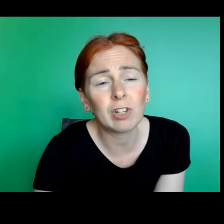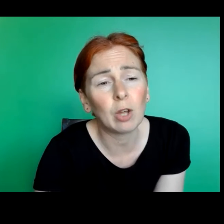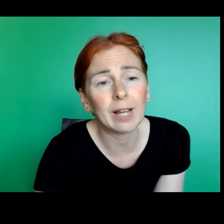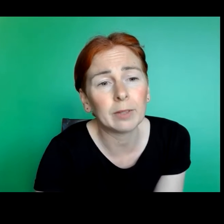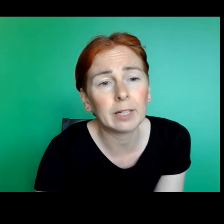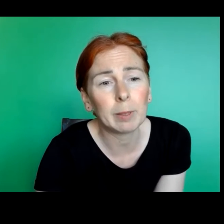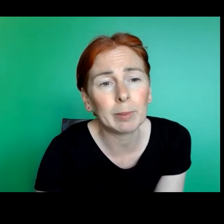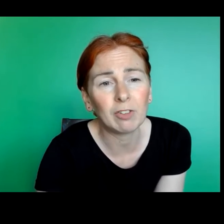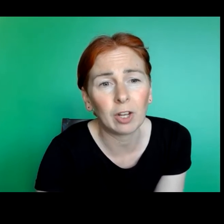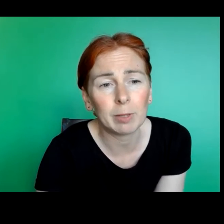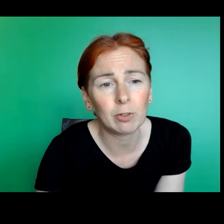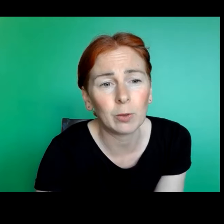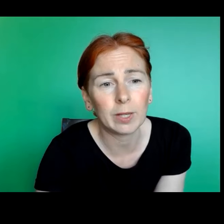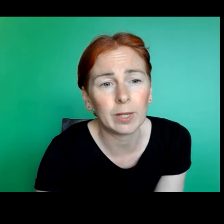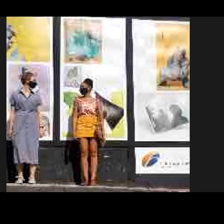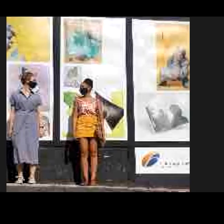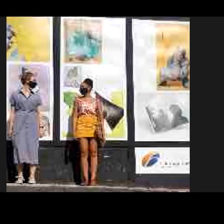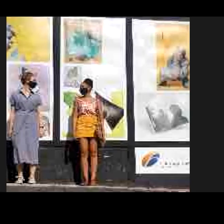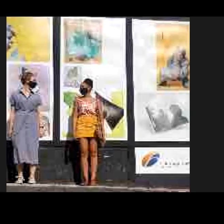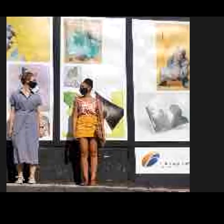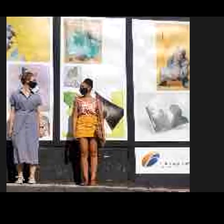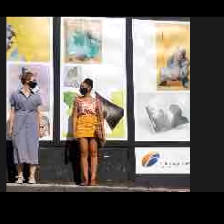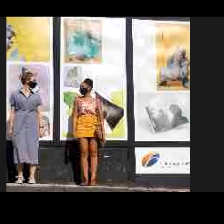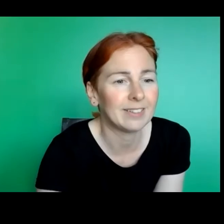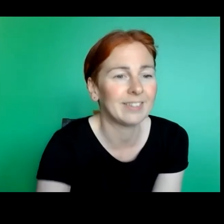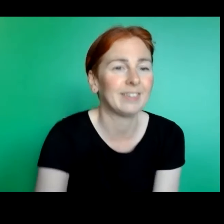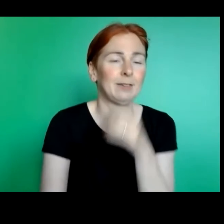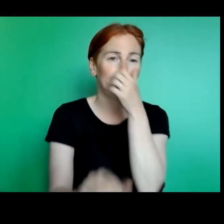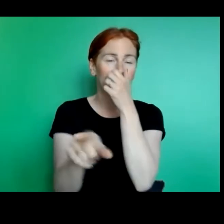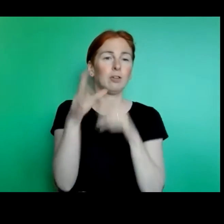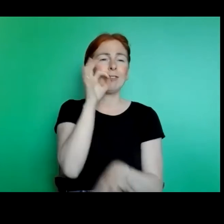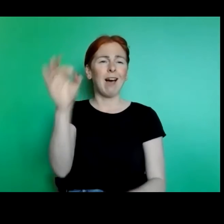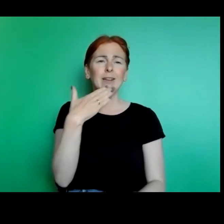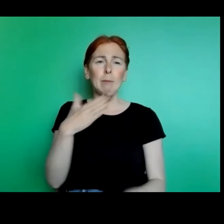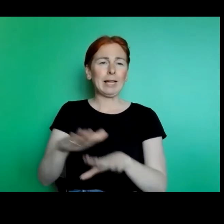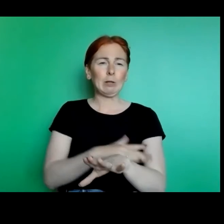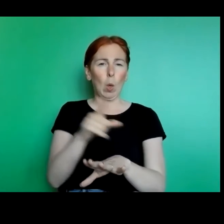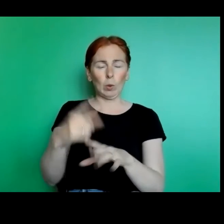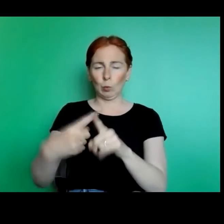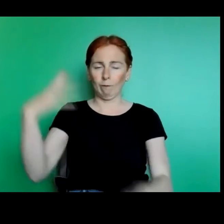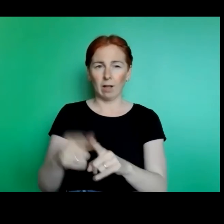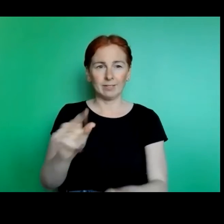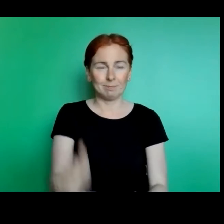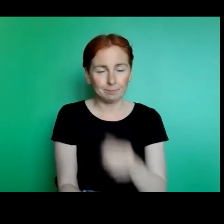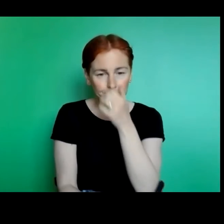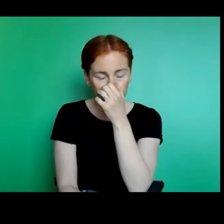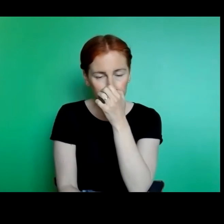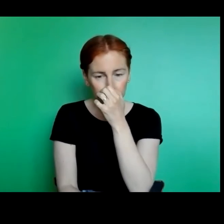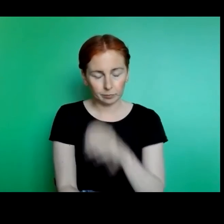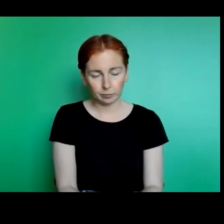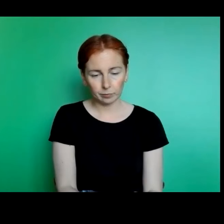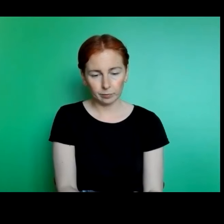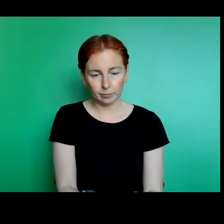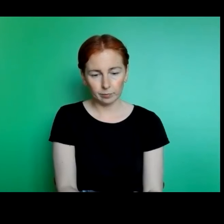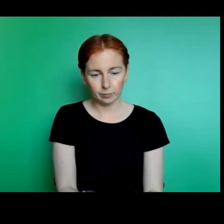you just slow down a little bit, please? Yeah. Thank you. Sorry. When you're selecting patients for